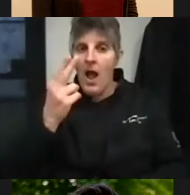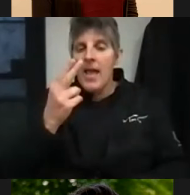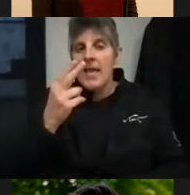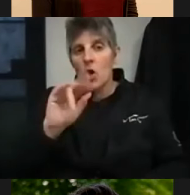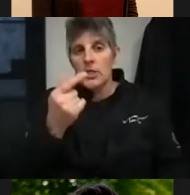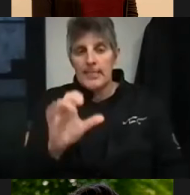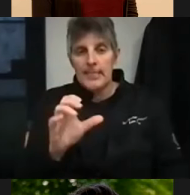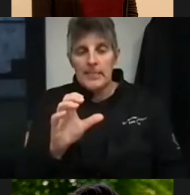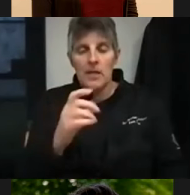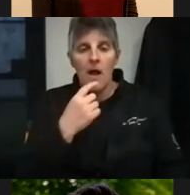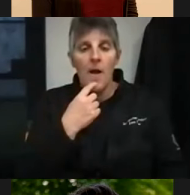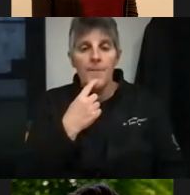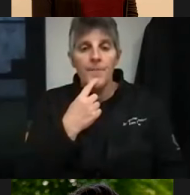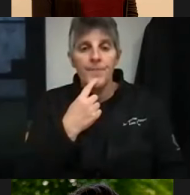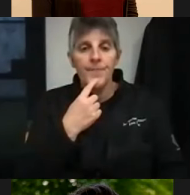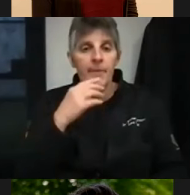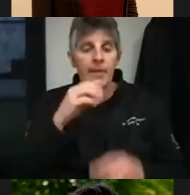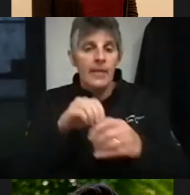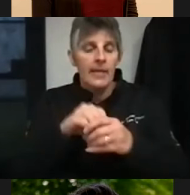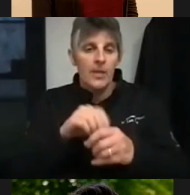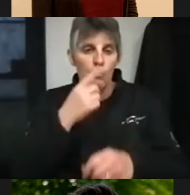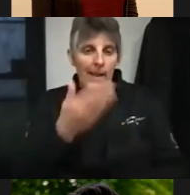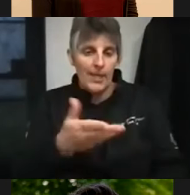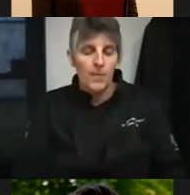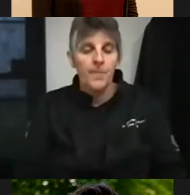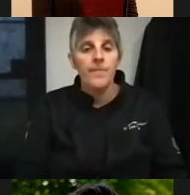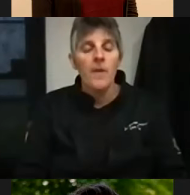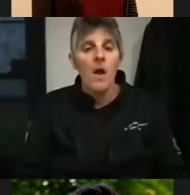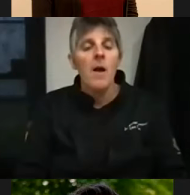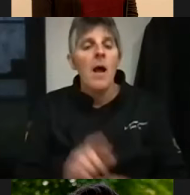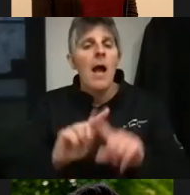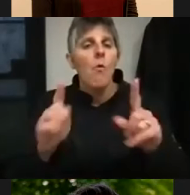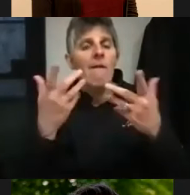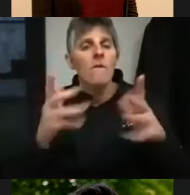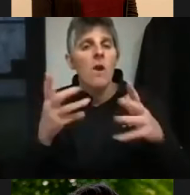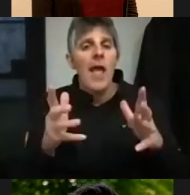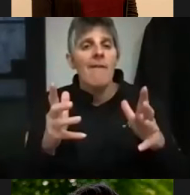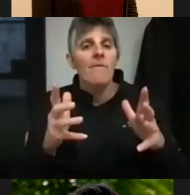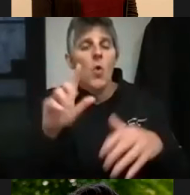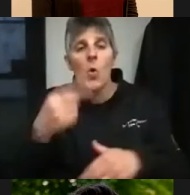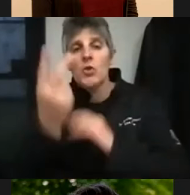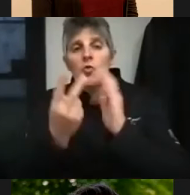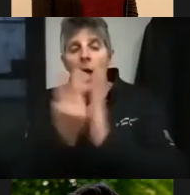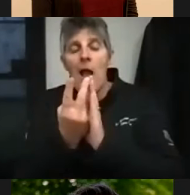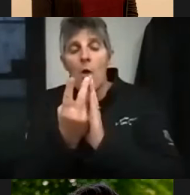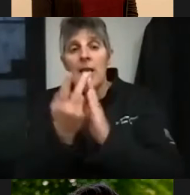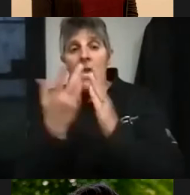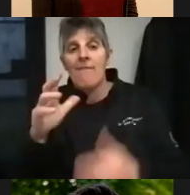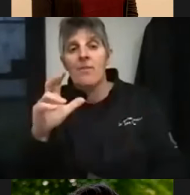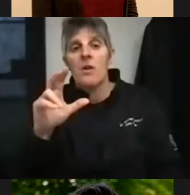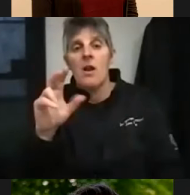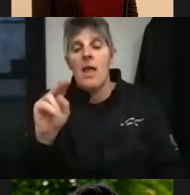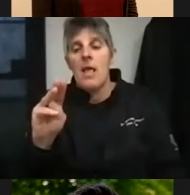cells in red here. However, after only 2 hours after AMD